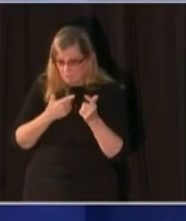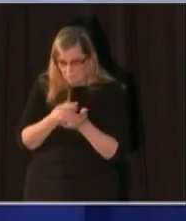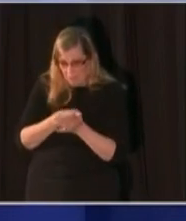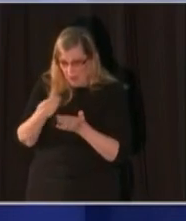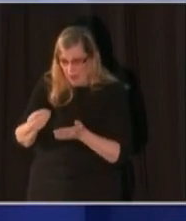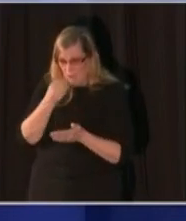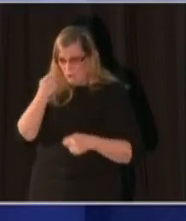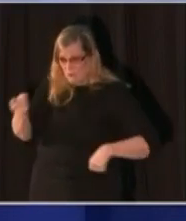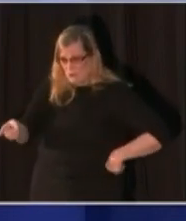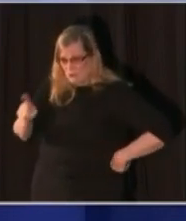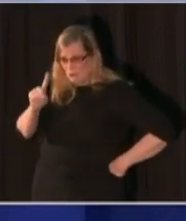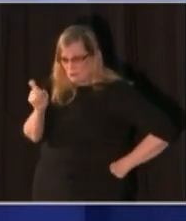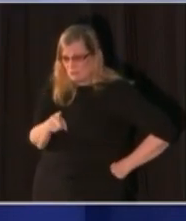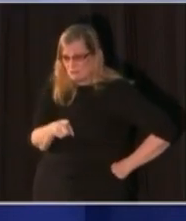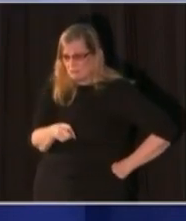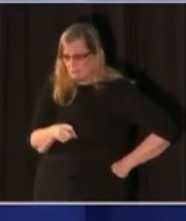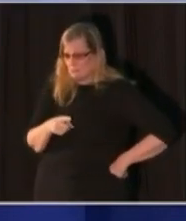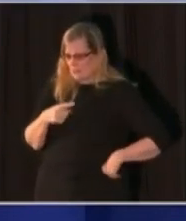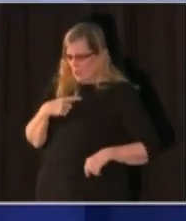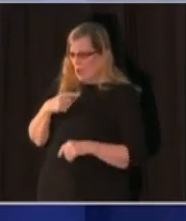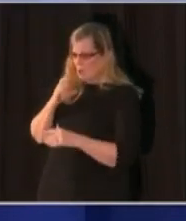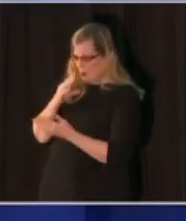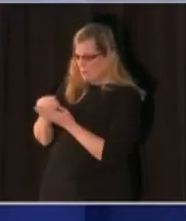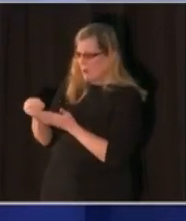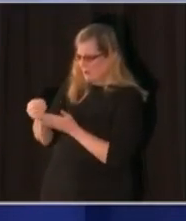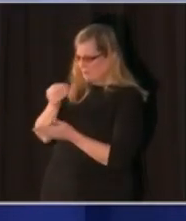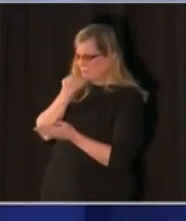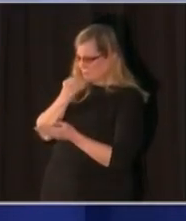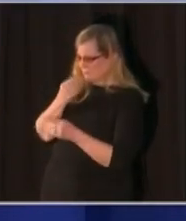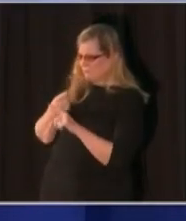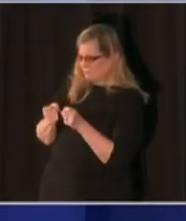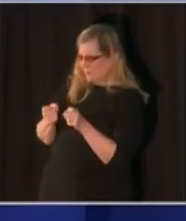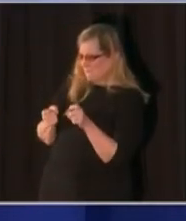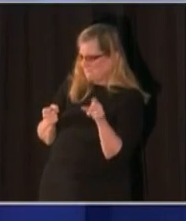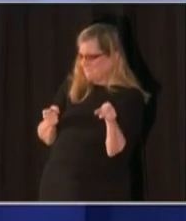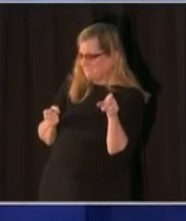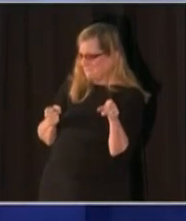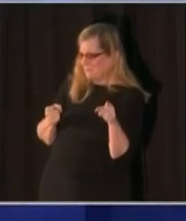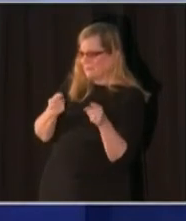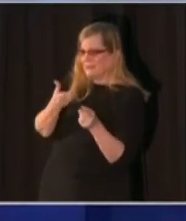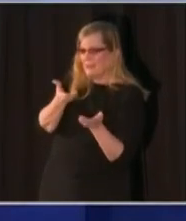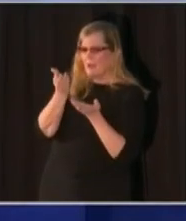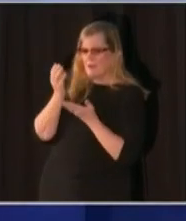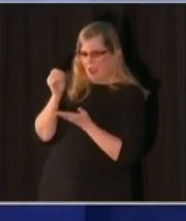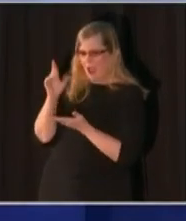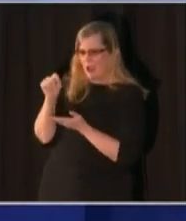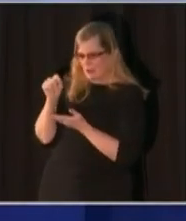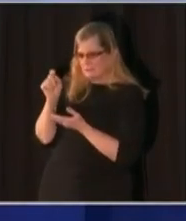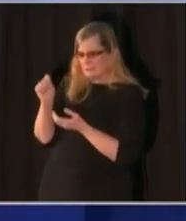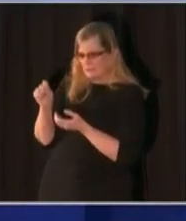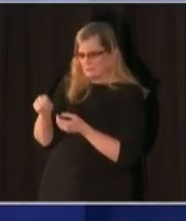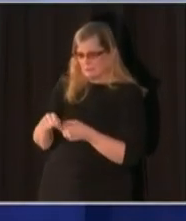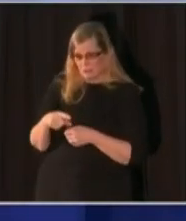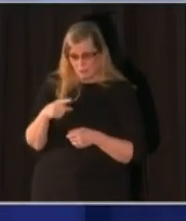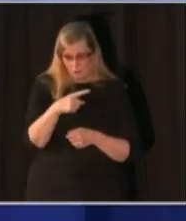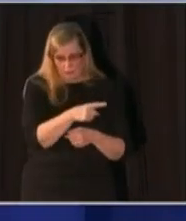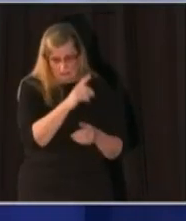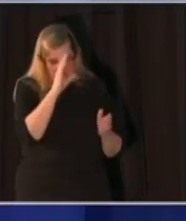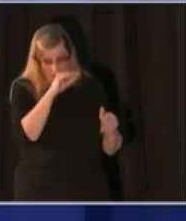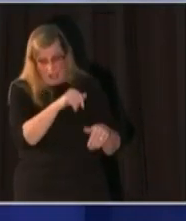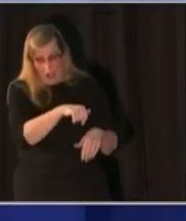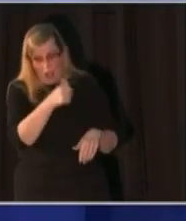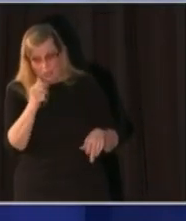I have bought food from a number of people who are doing takeout and delivery, yes. But would you expect others to go